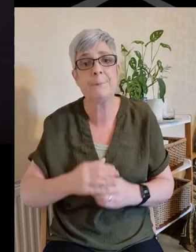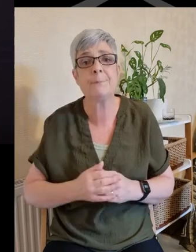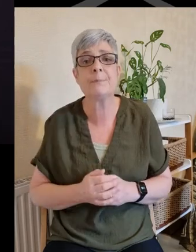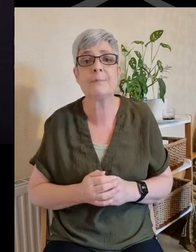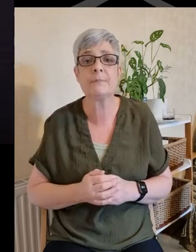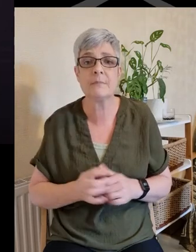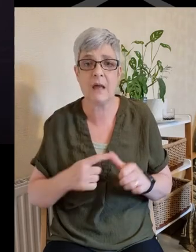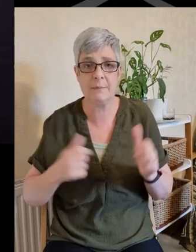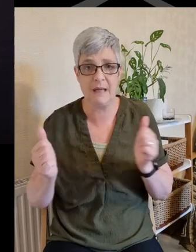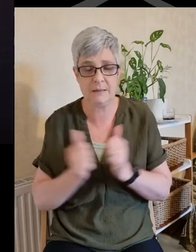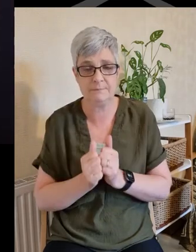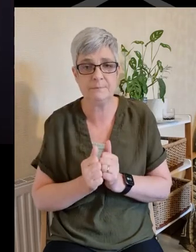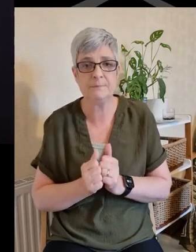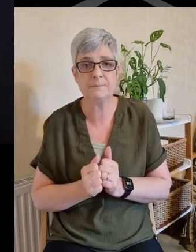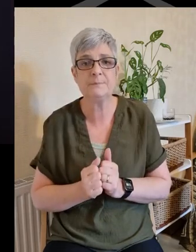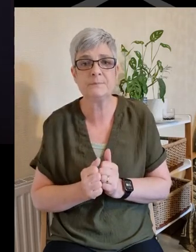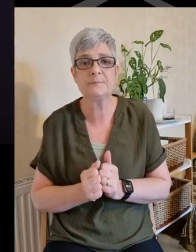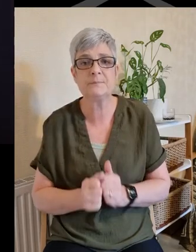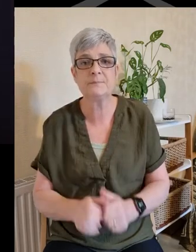amen.